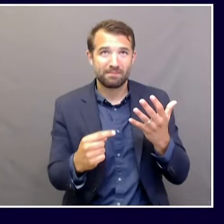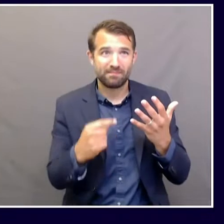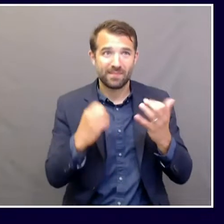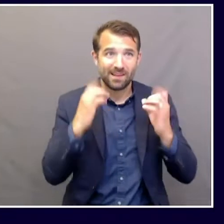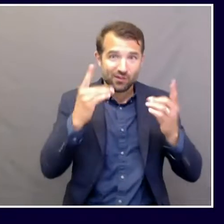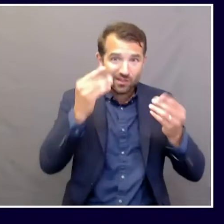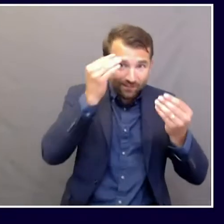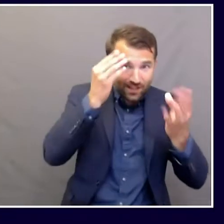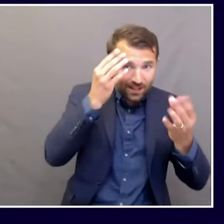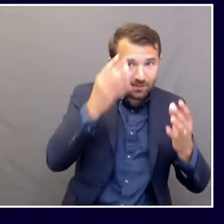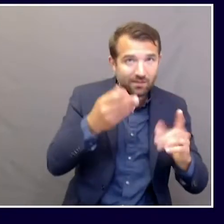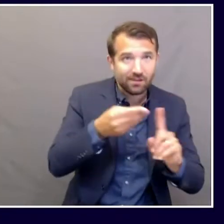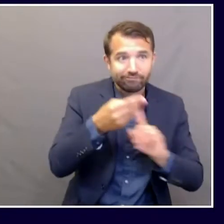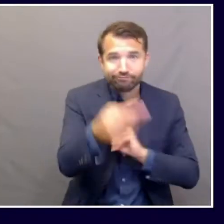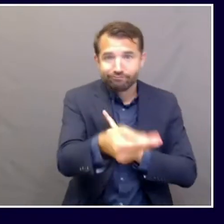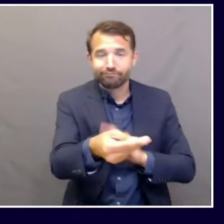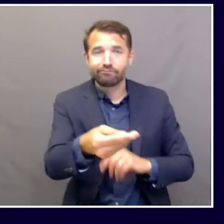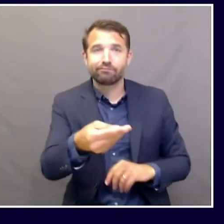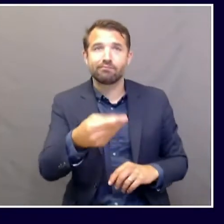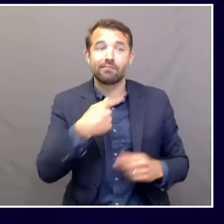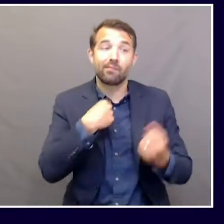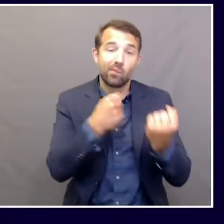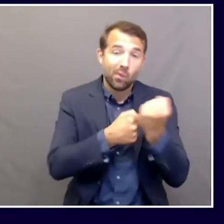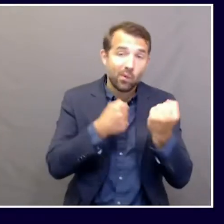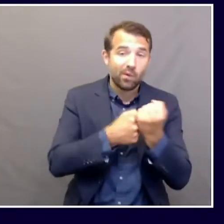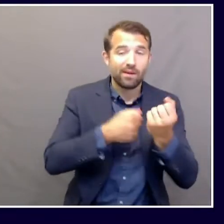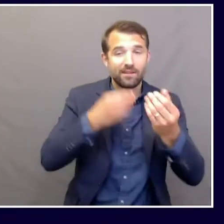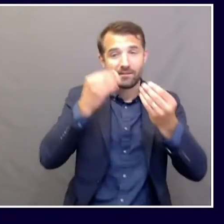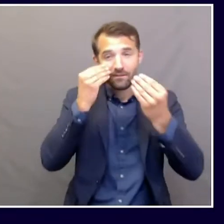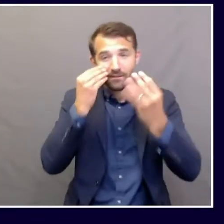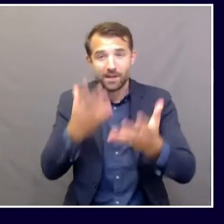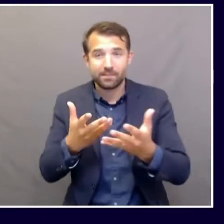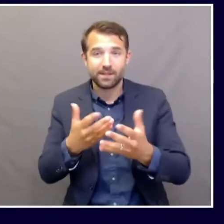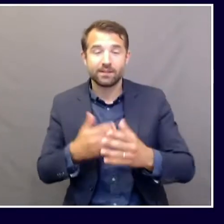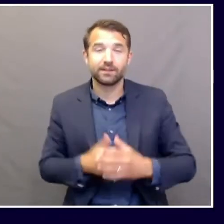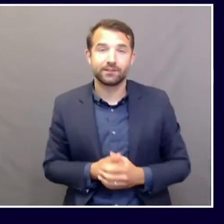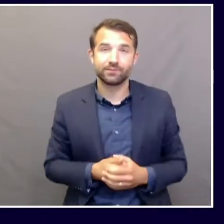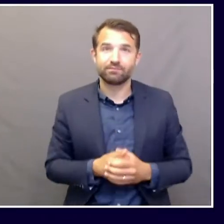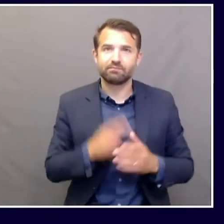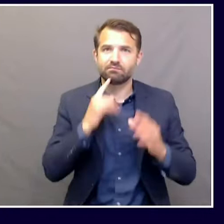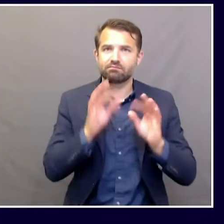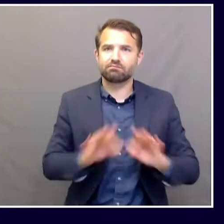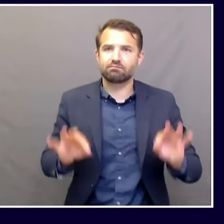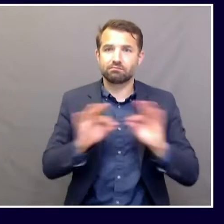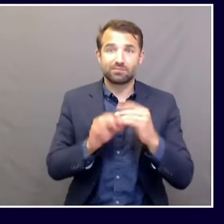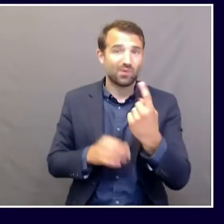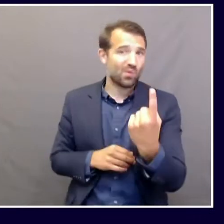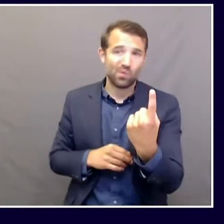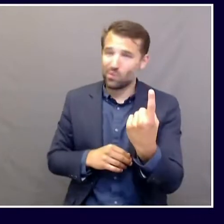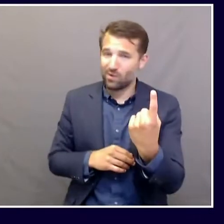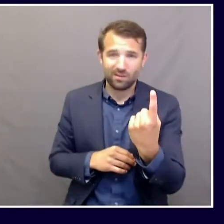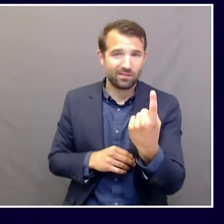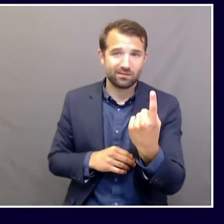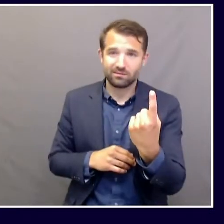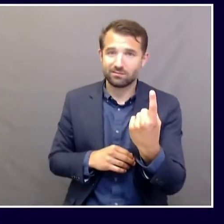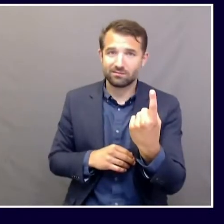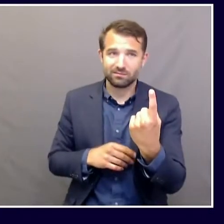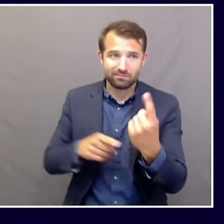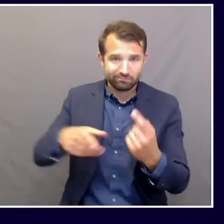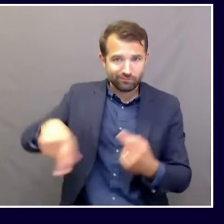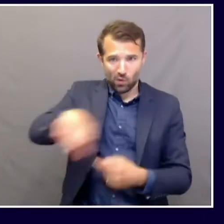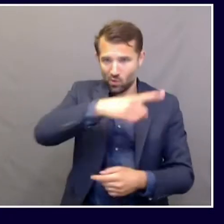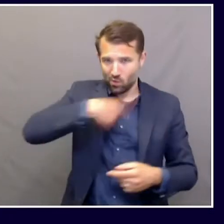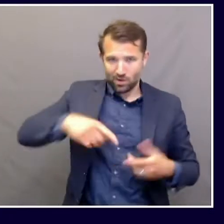other sort of supportive contexts so people know that they're not alone. You can find information on this program at